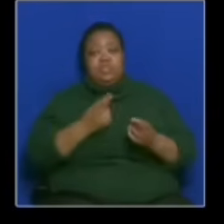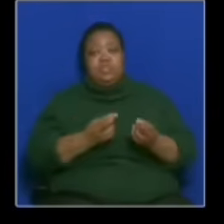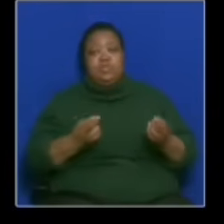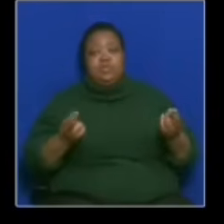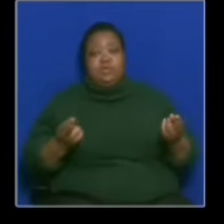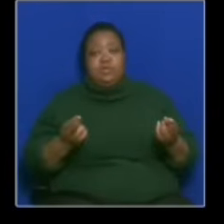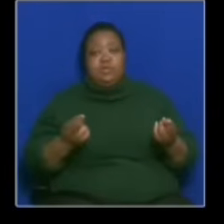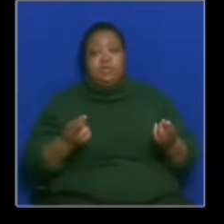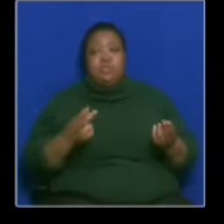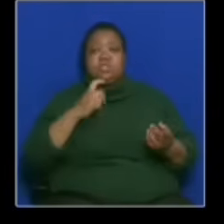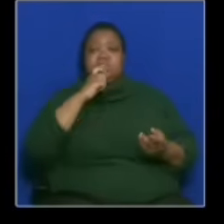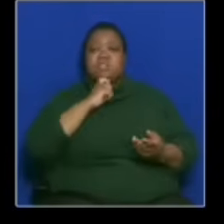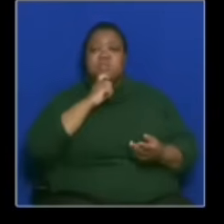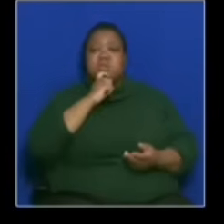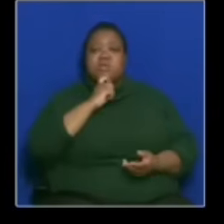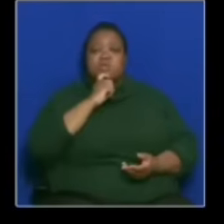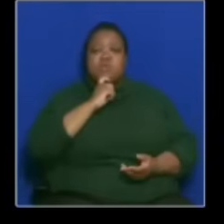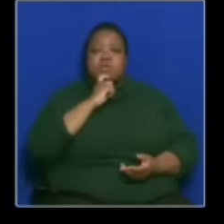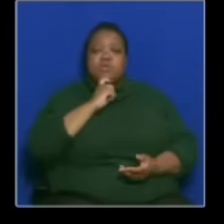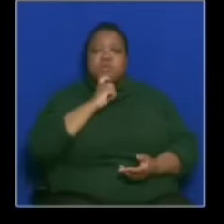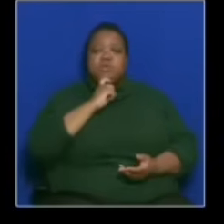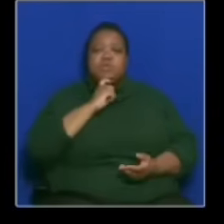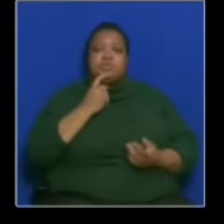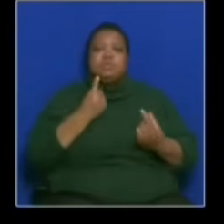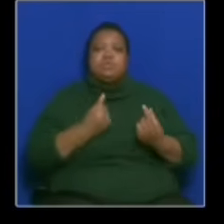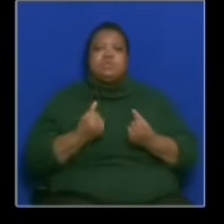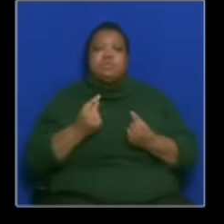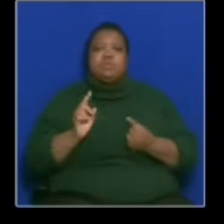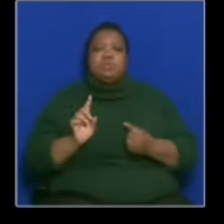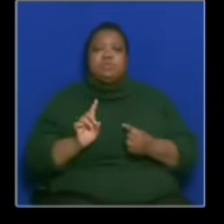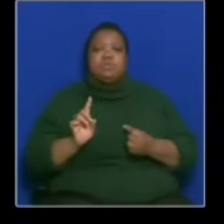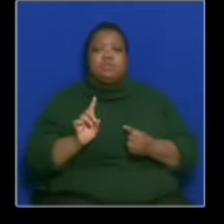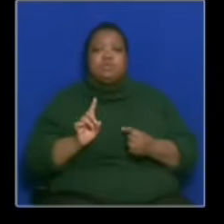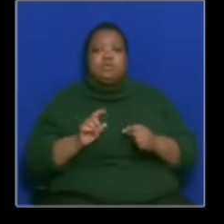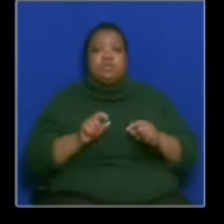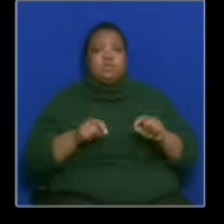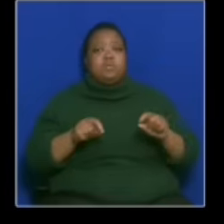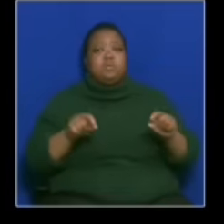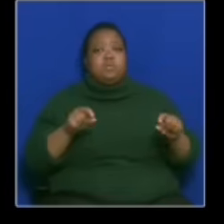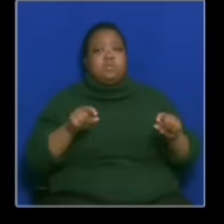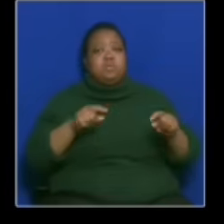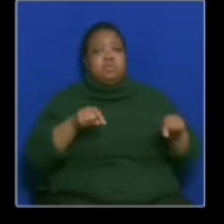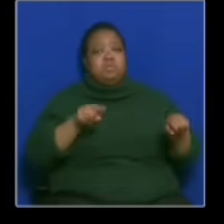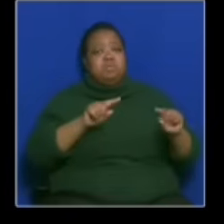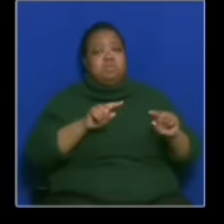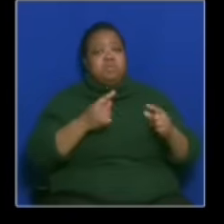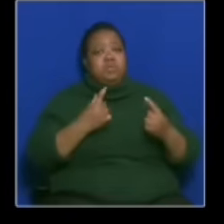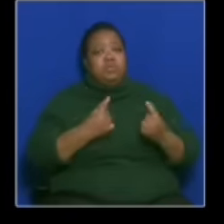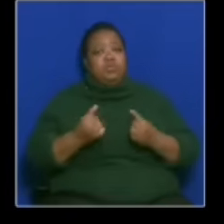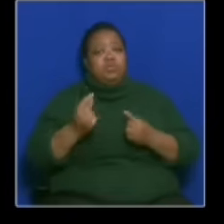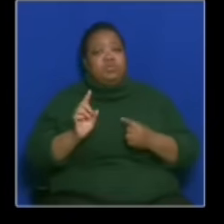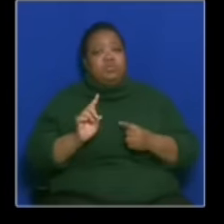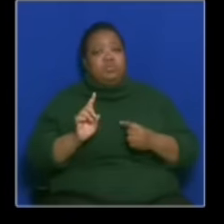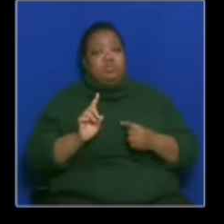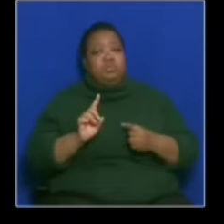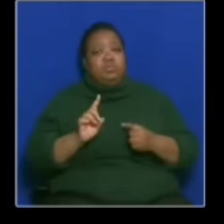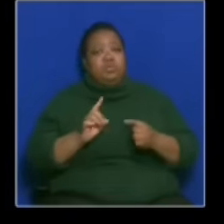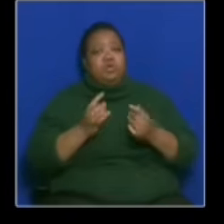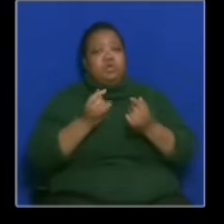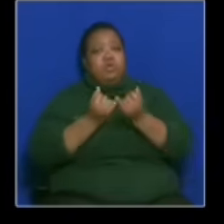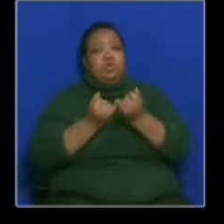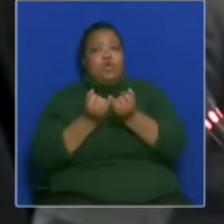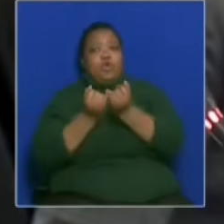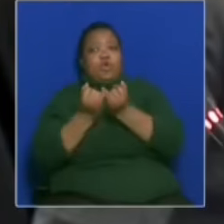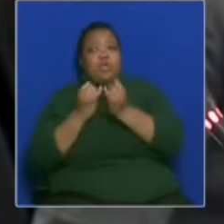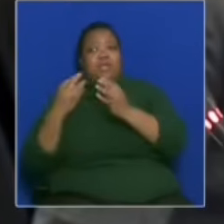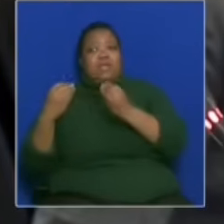to enable Carne Links to take out a competitor or to raid a